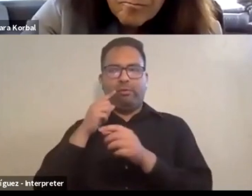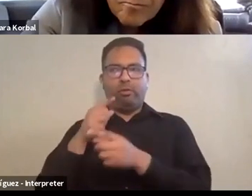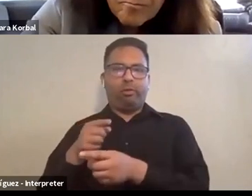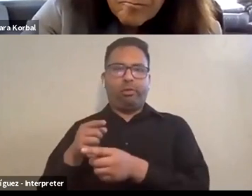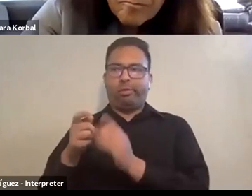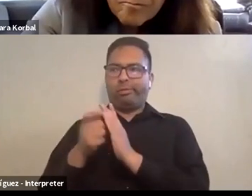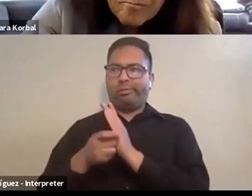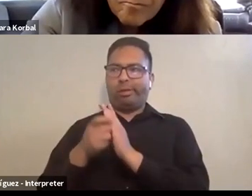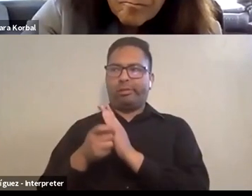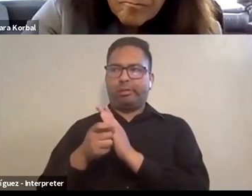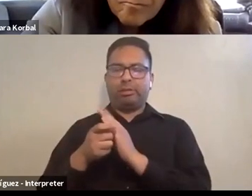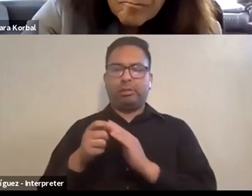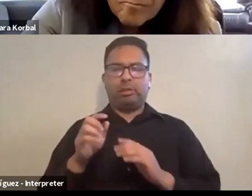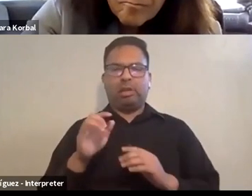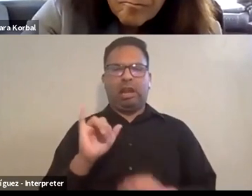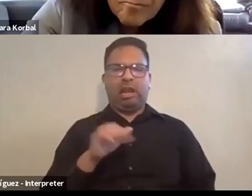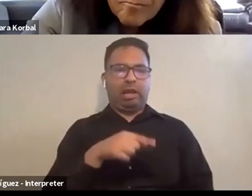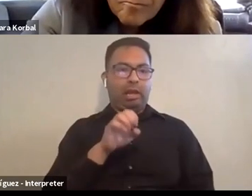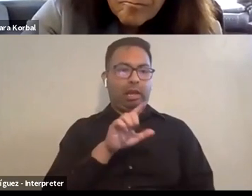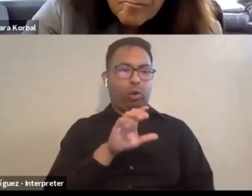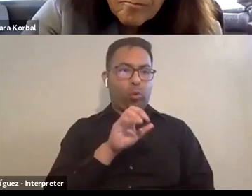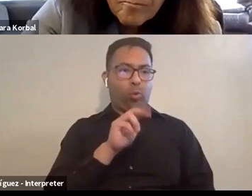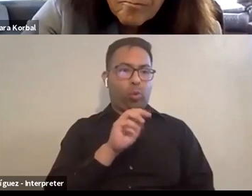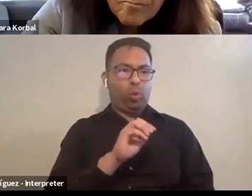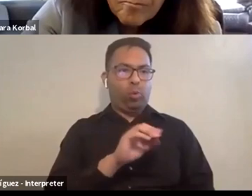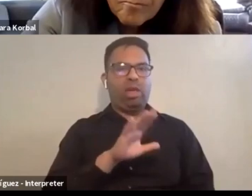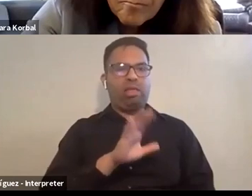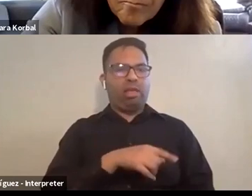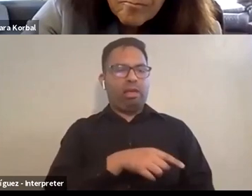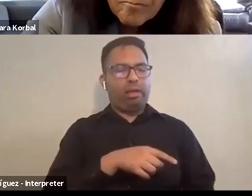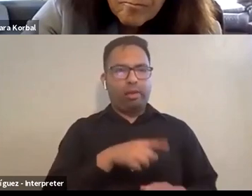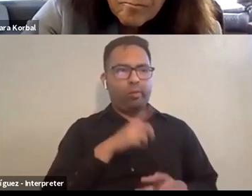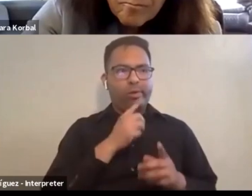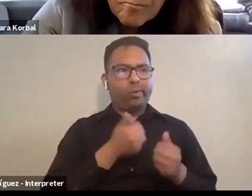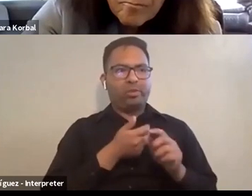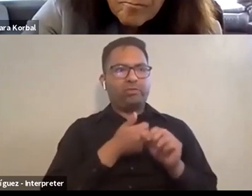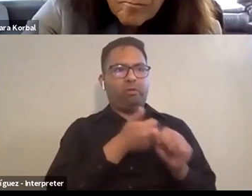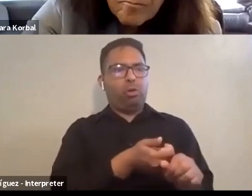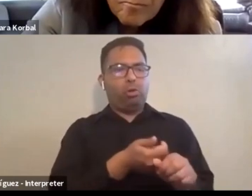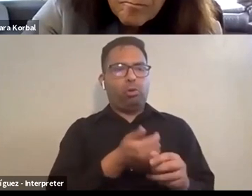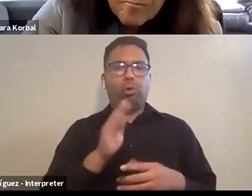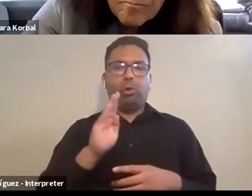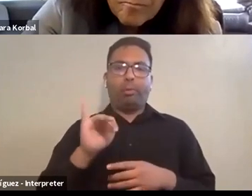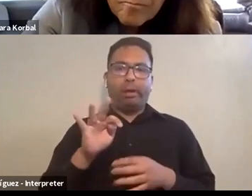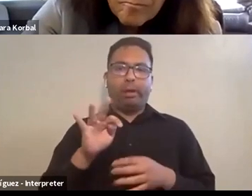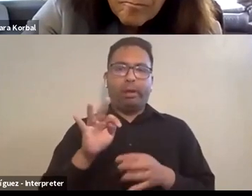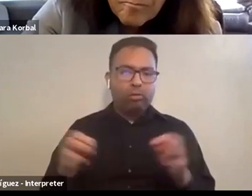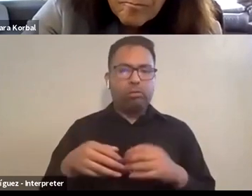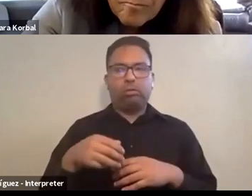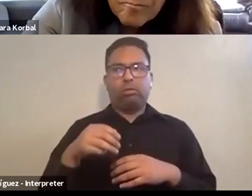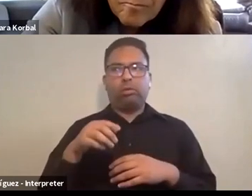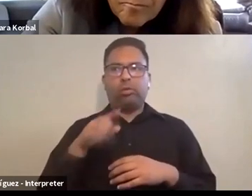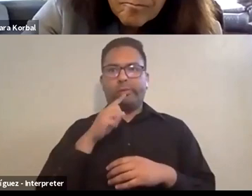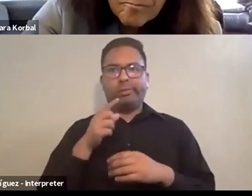think follow in the footsteps of that magazine's legacy today, bilingual, transnational, and so forth?